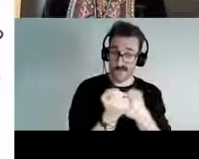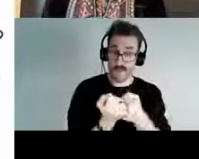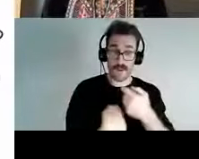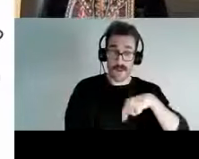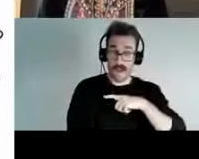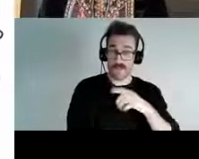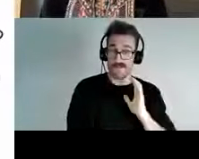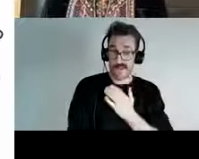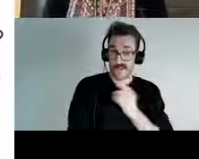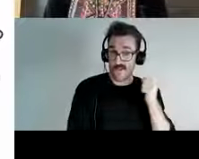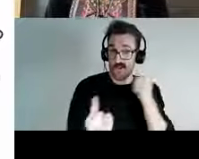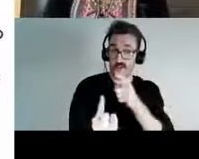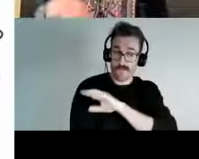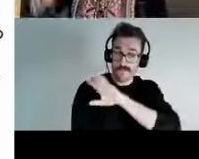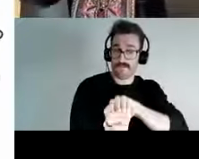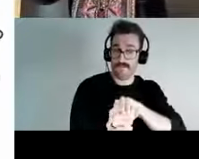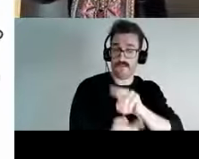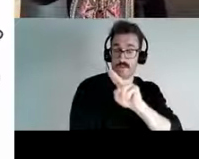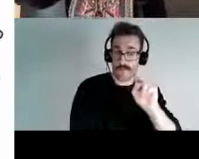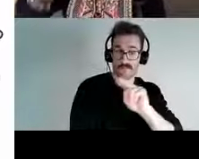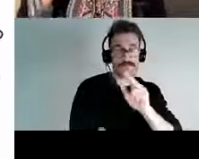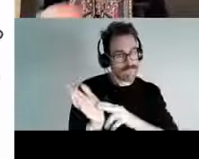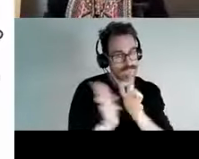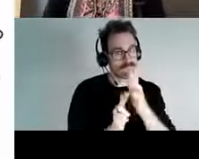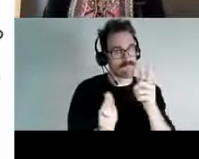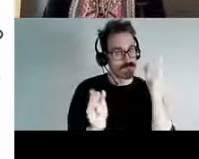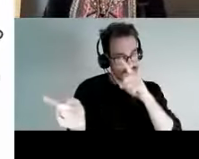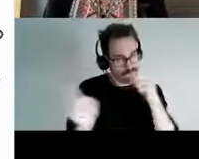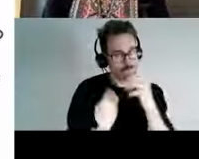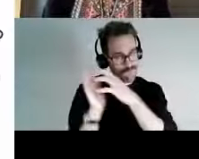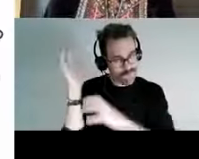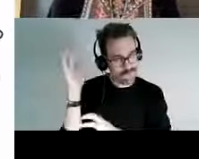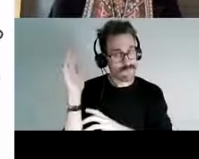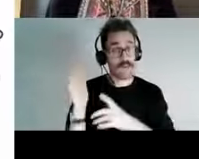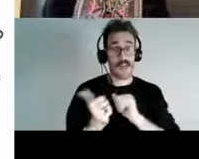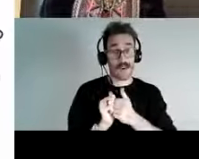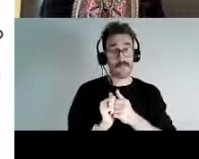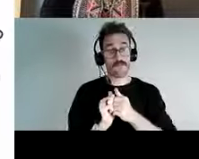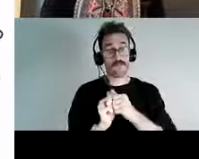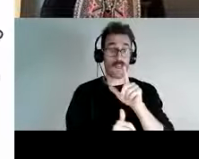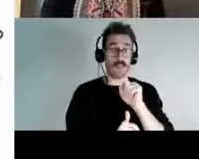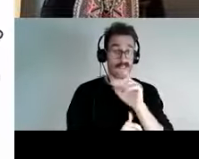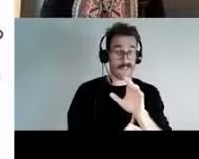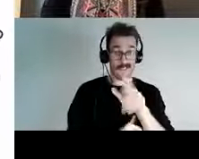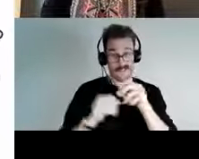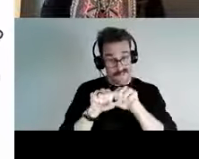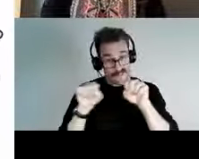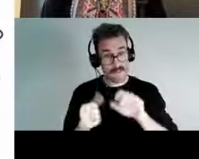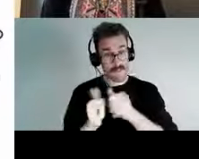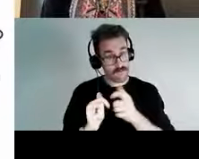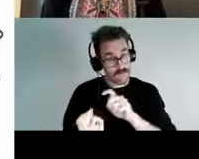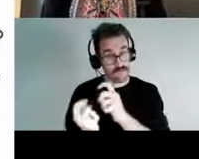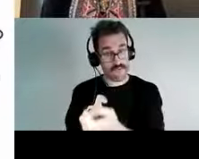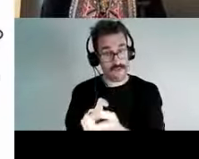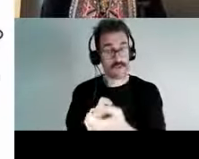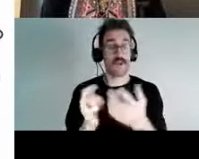in our country, for real compassion and a change to our long-term care system and a change to the rights of older persons. Please write